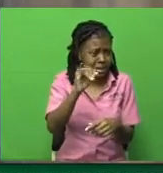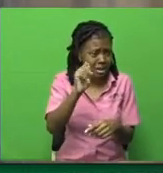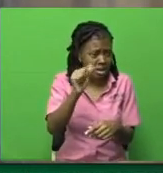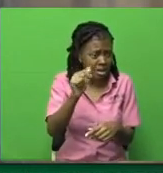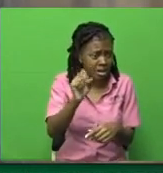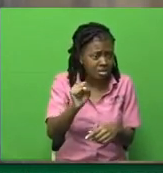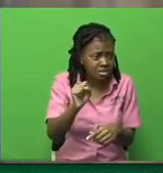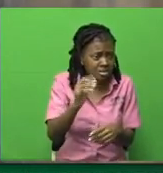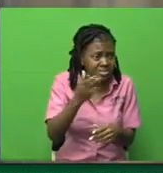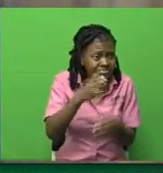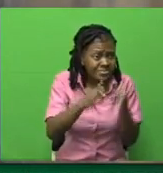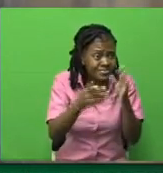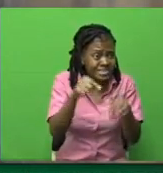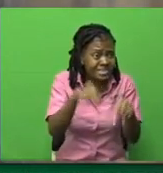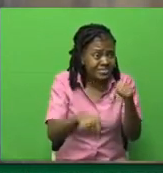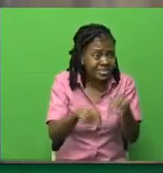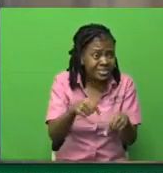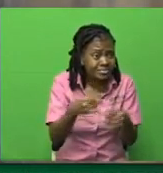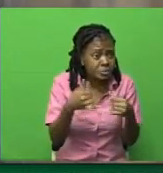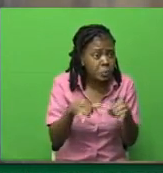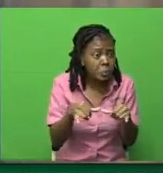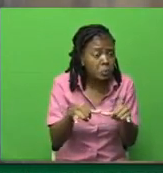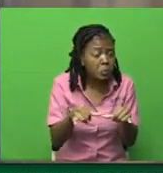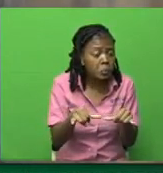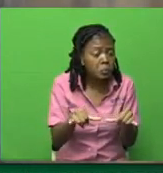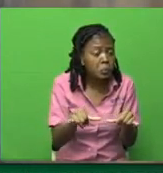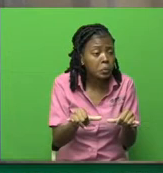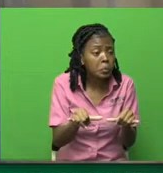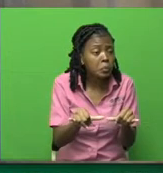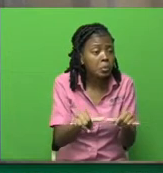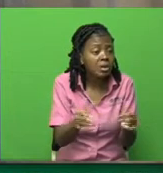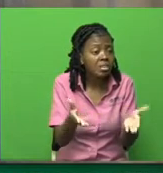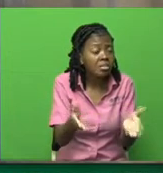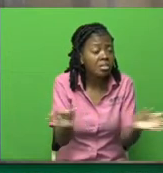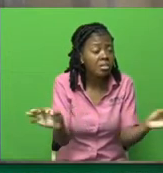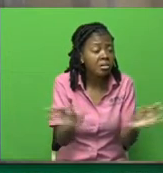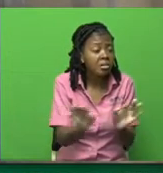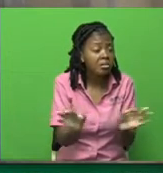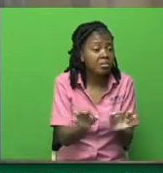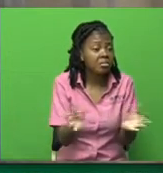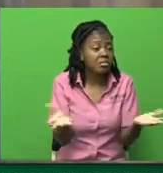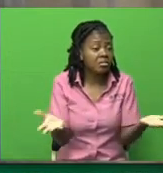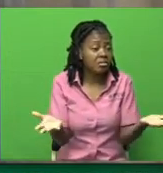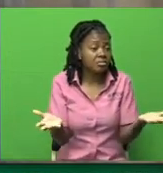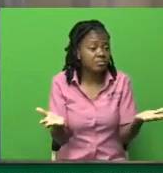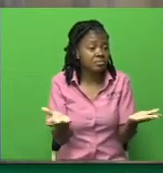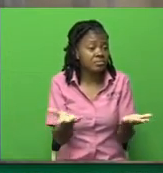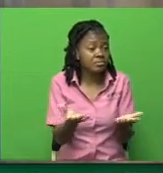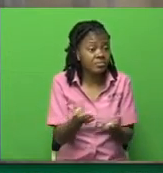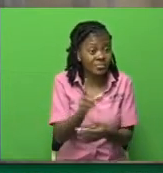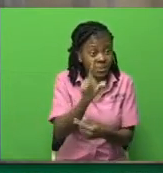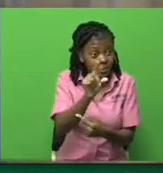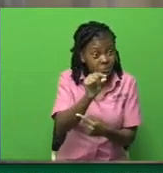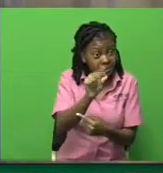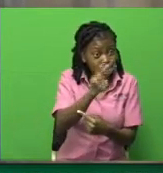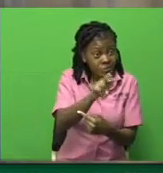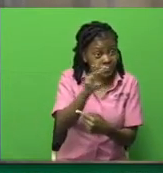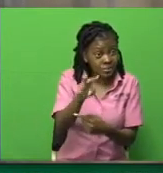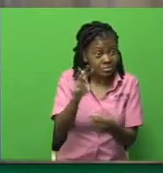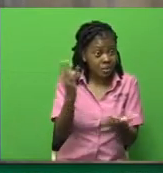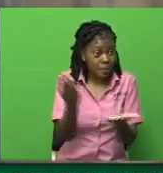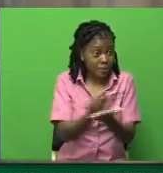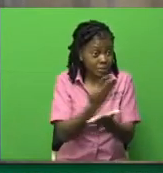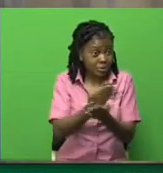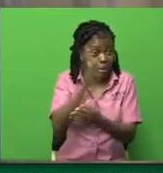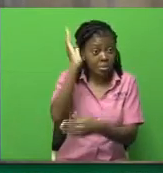to limp along in the 21-22 budget speech minister boasted at all production was